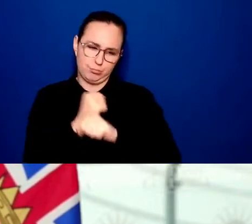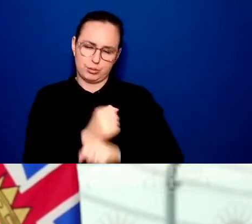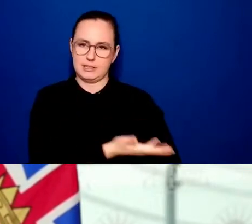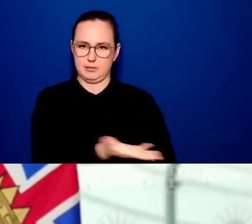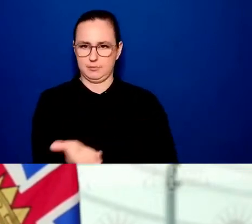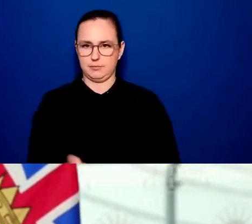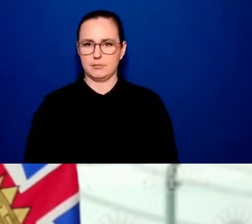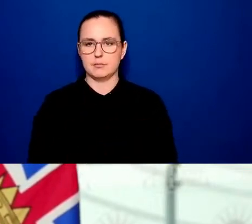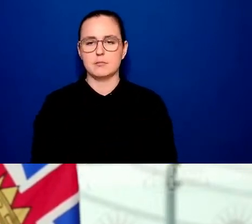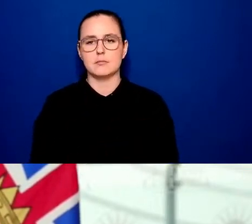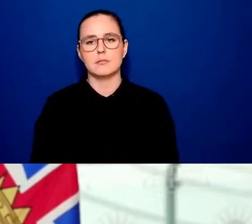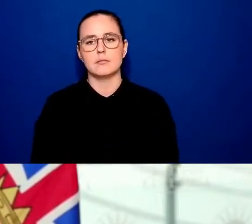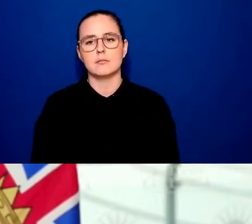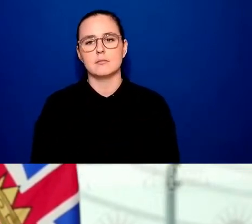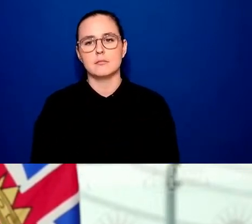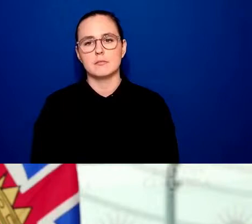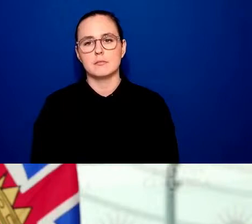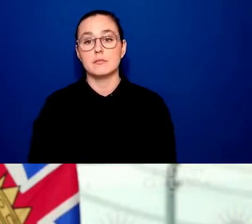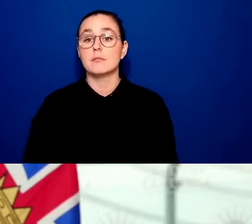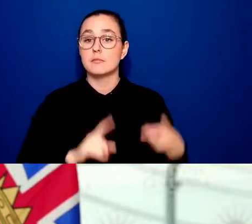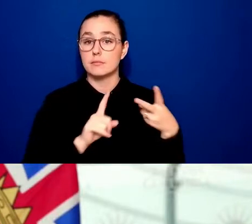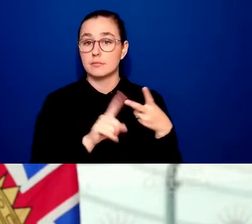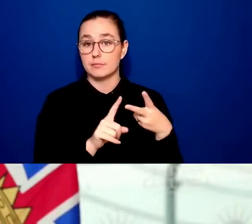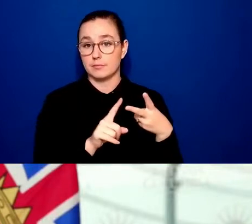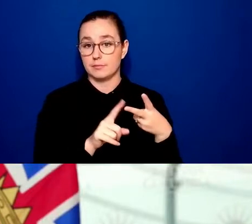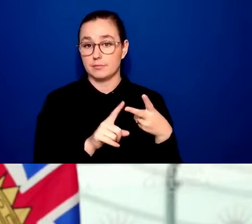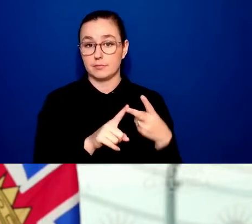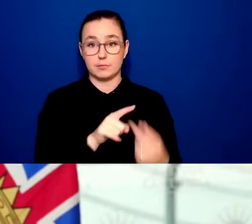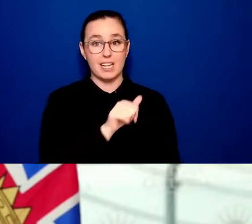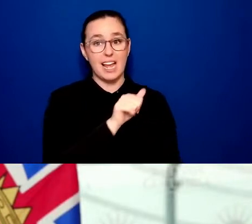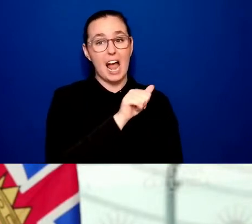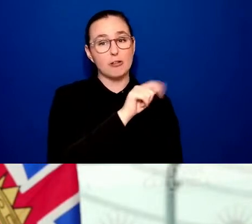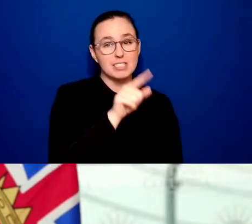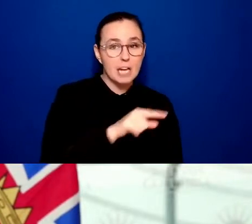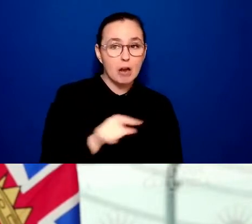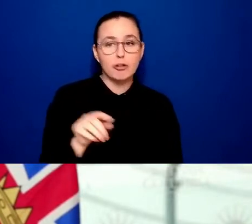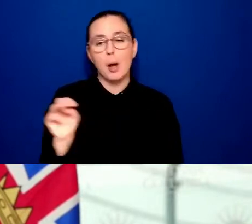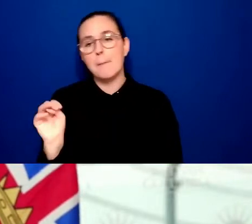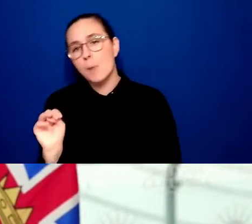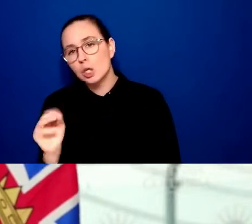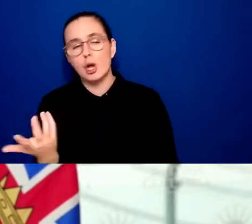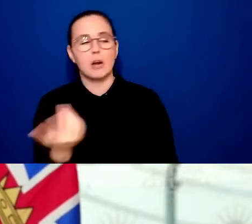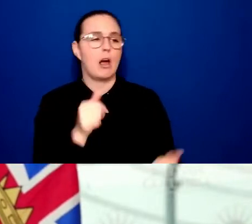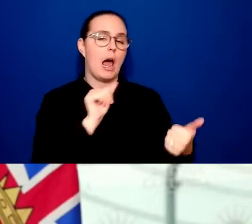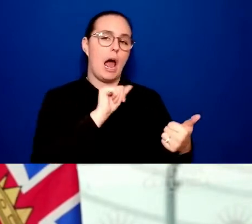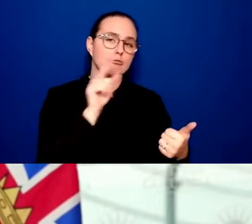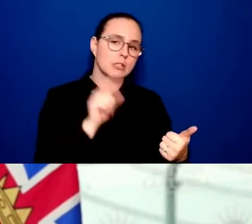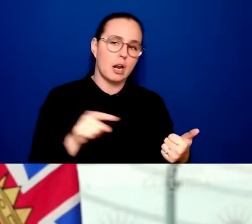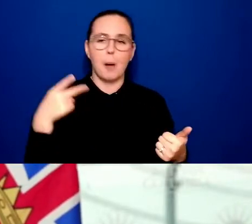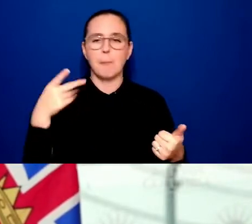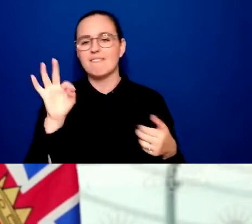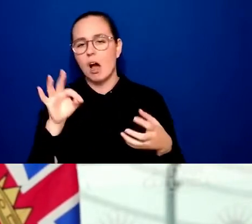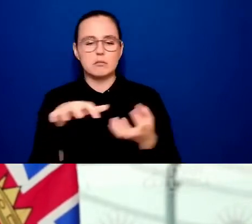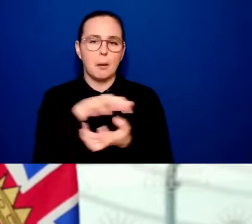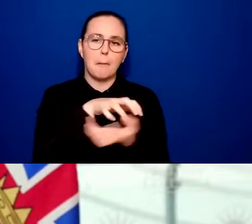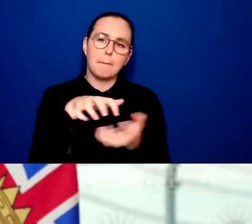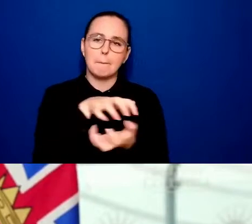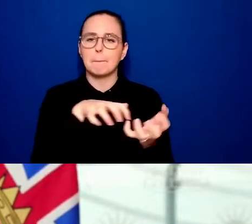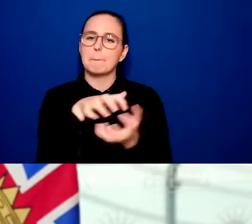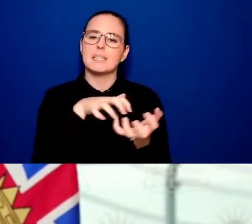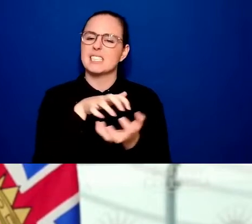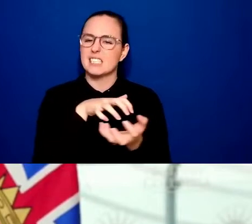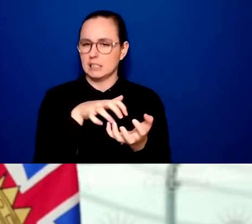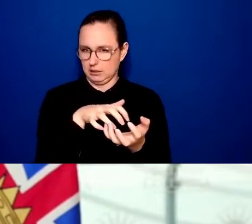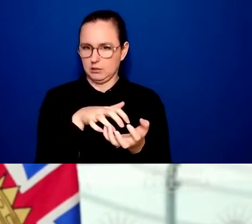and match schedules, and whether it's Pfizer, Moderna, Pfizer, or AstraZeneca, these things are in flux around the